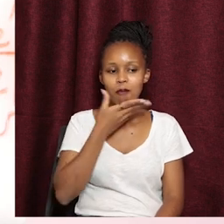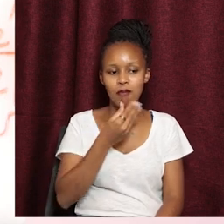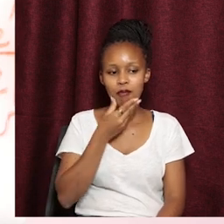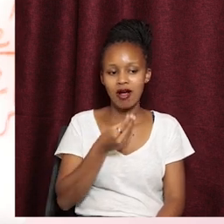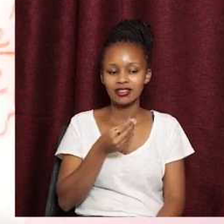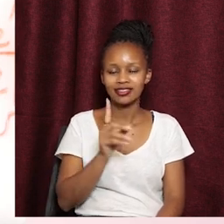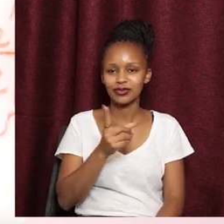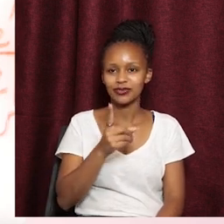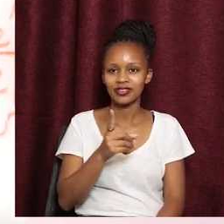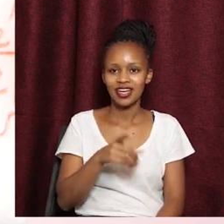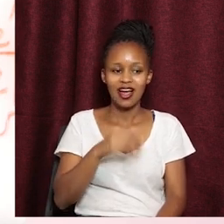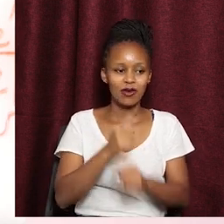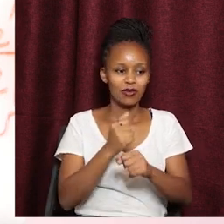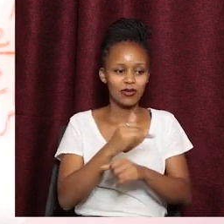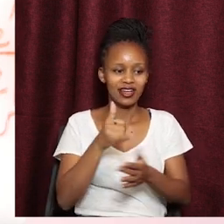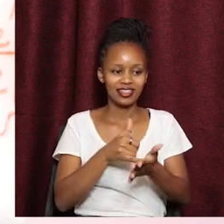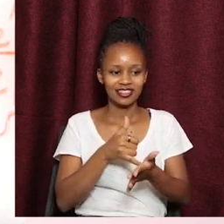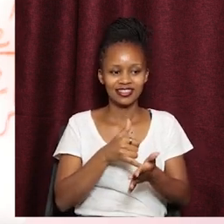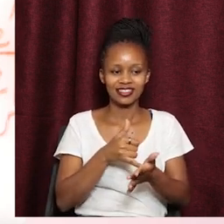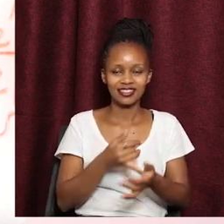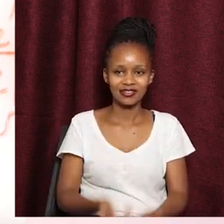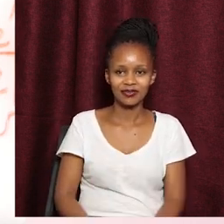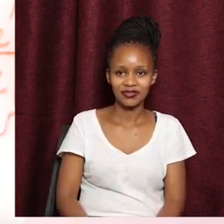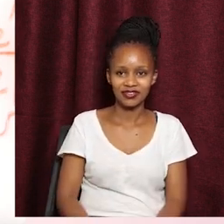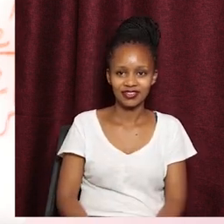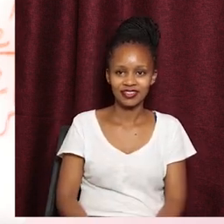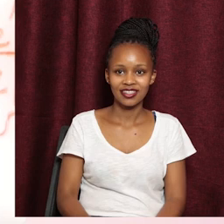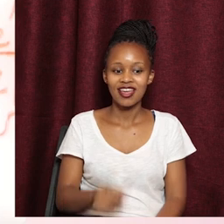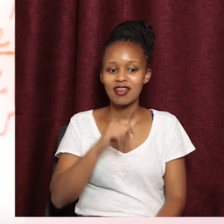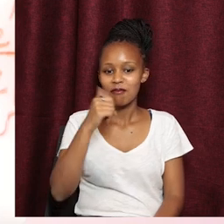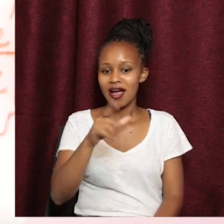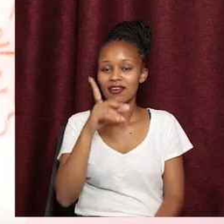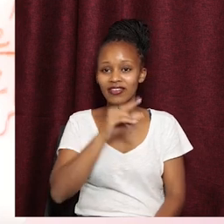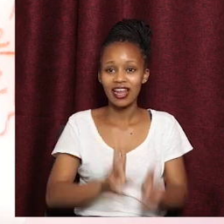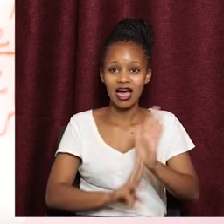it. It's not over until it is over.